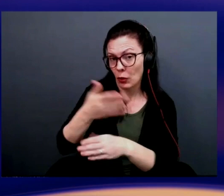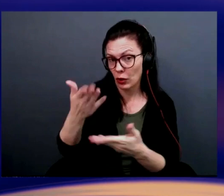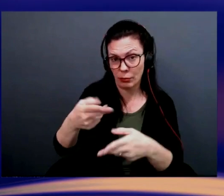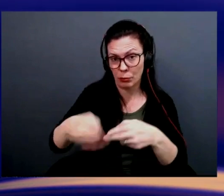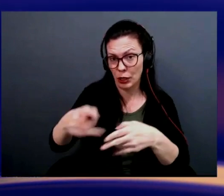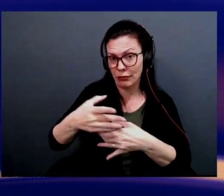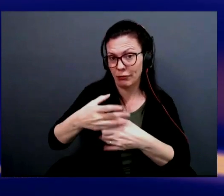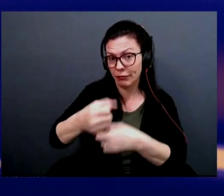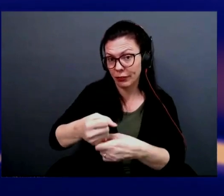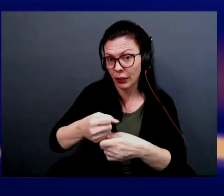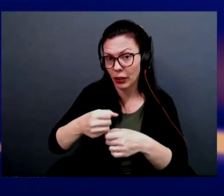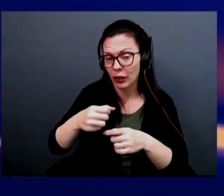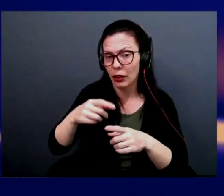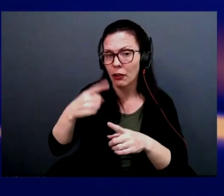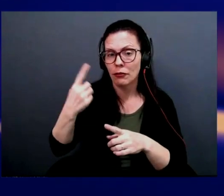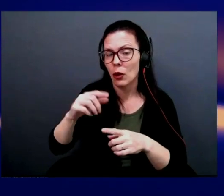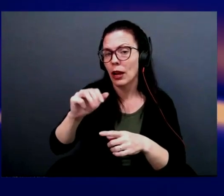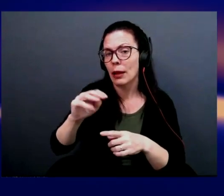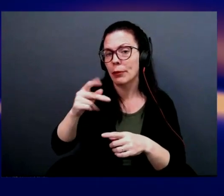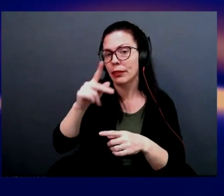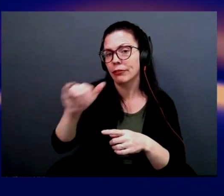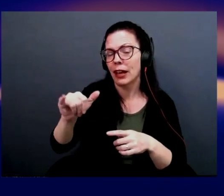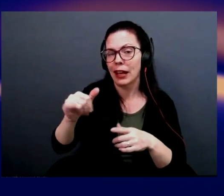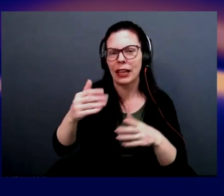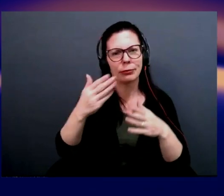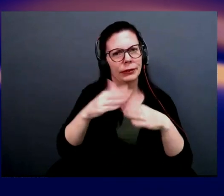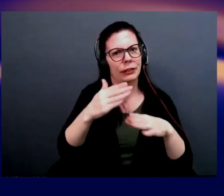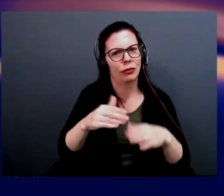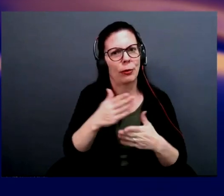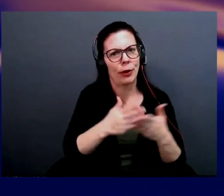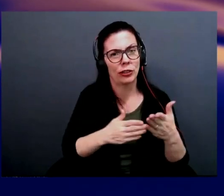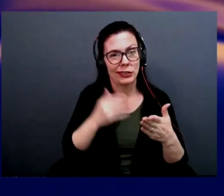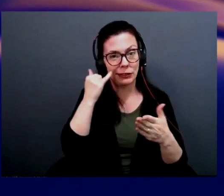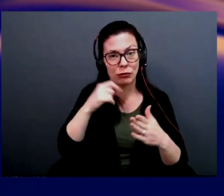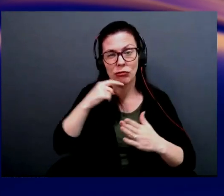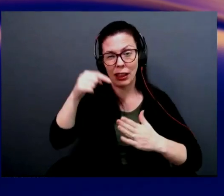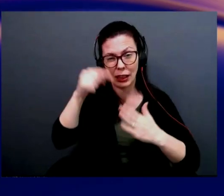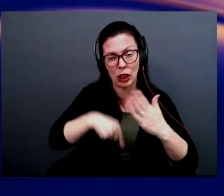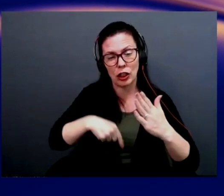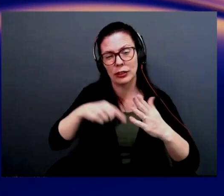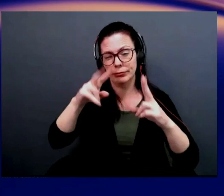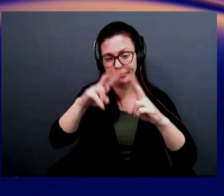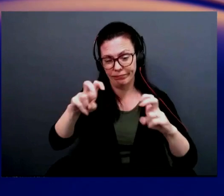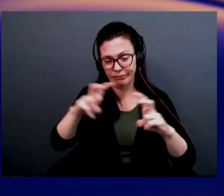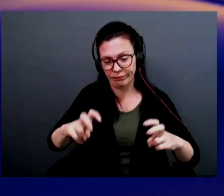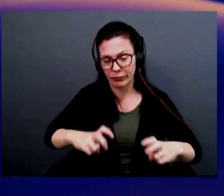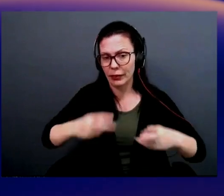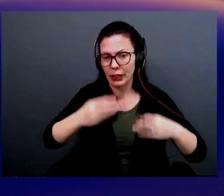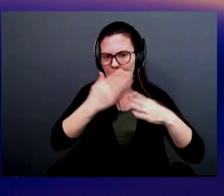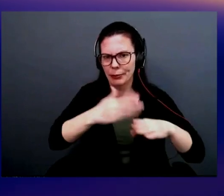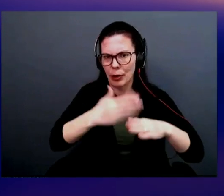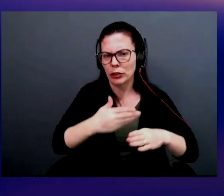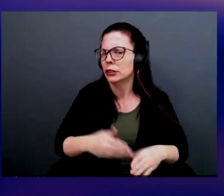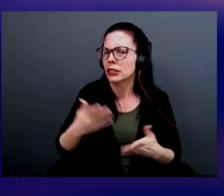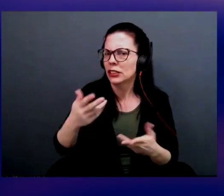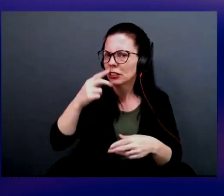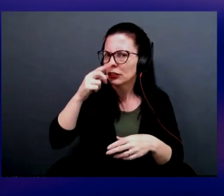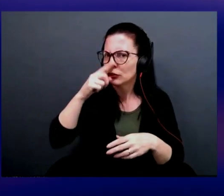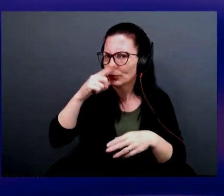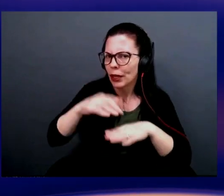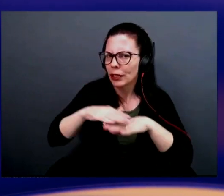overview of Amplify is broken into a lot of parts when you get down into the nitty-gritty of it, but do you want to give us a quick overview of